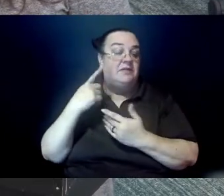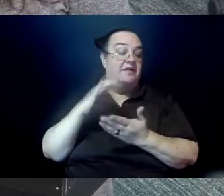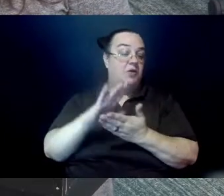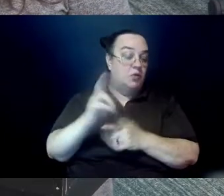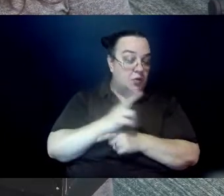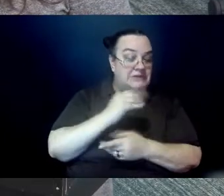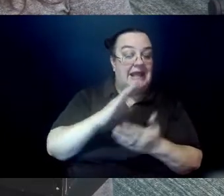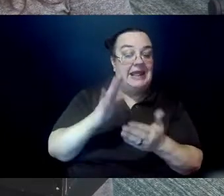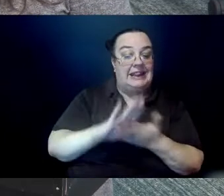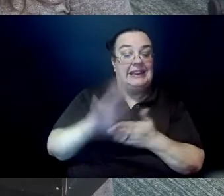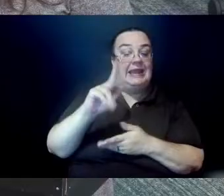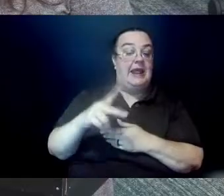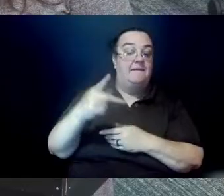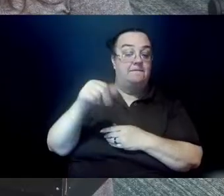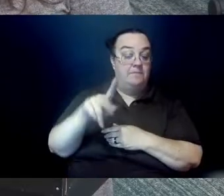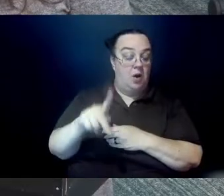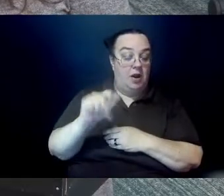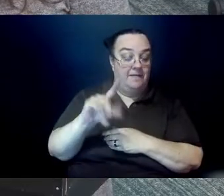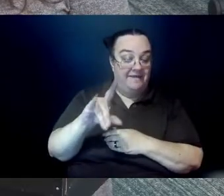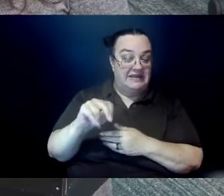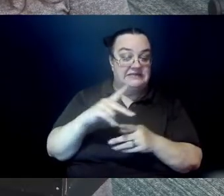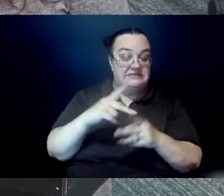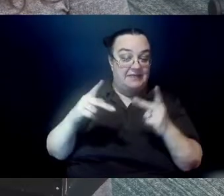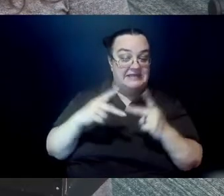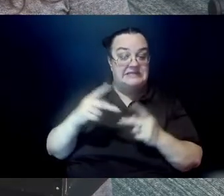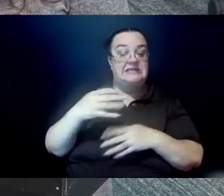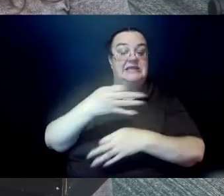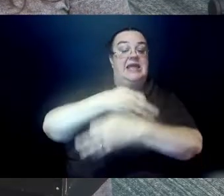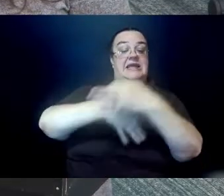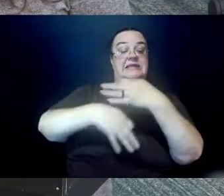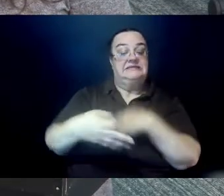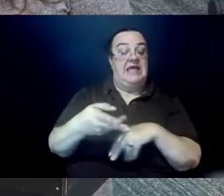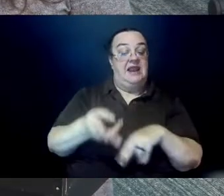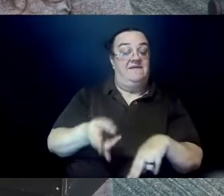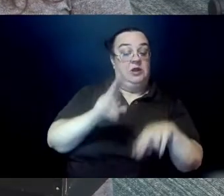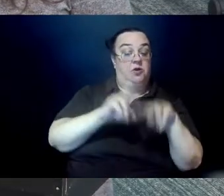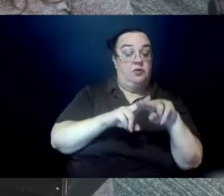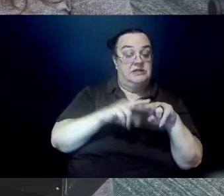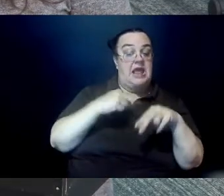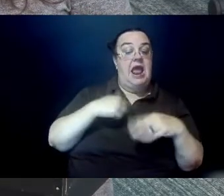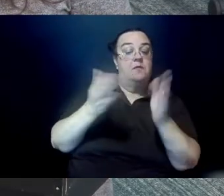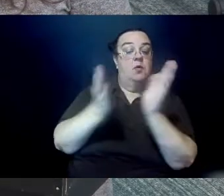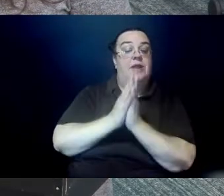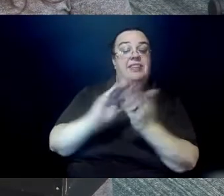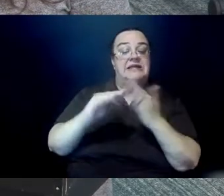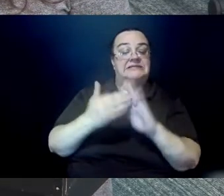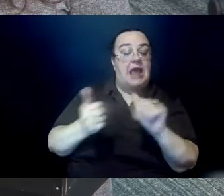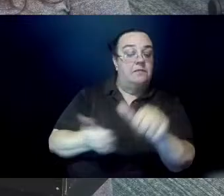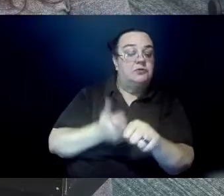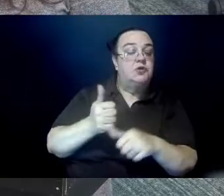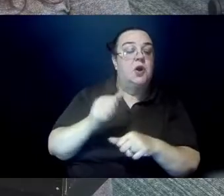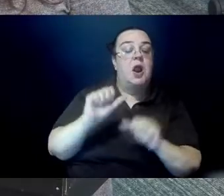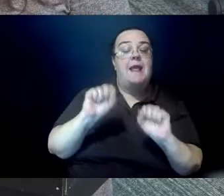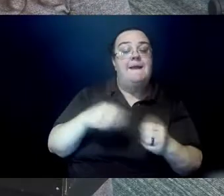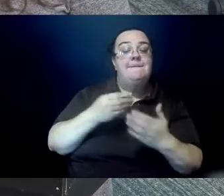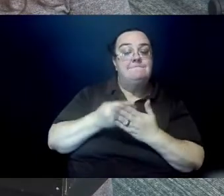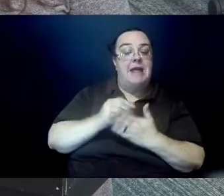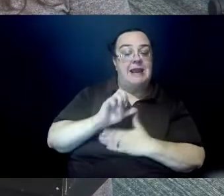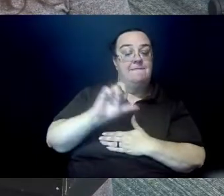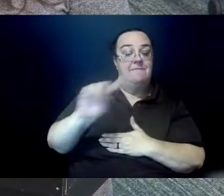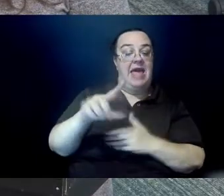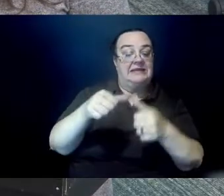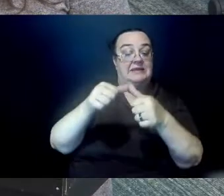of increasing the reservation fee, I'm requesting that the town pursue a refundable deposit approach to a cleanup violation